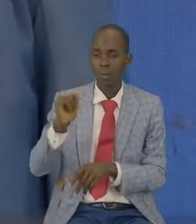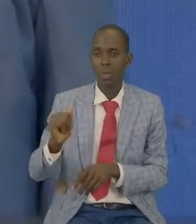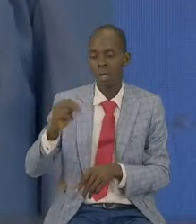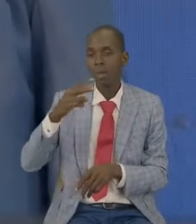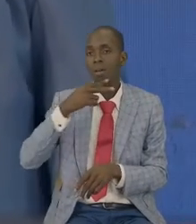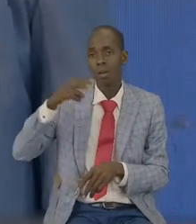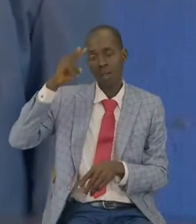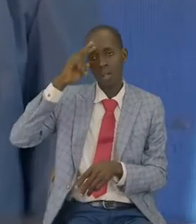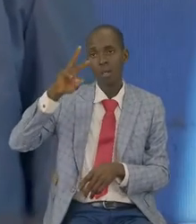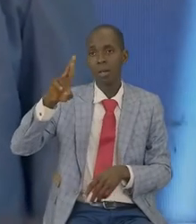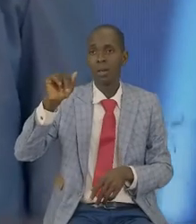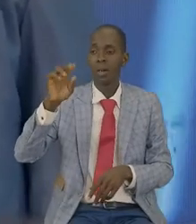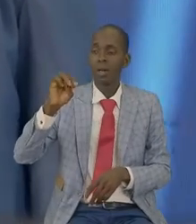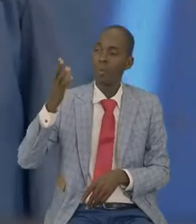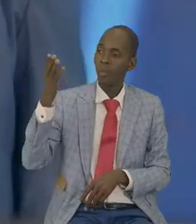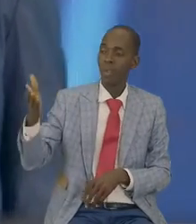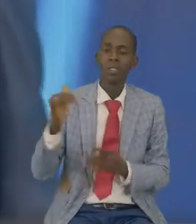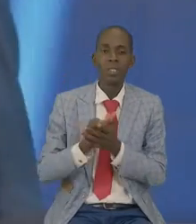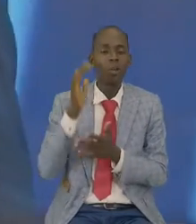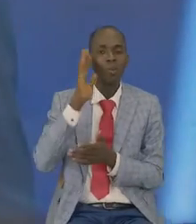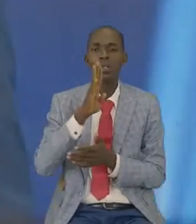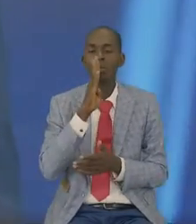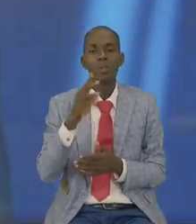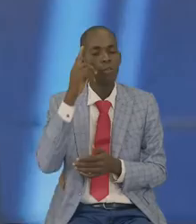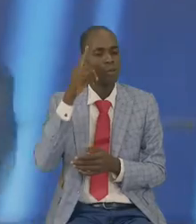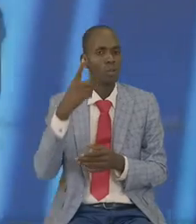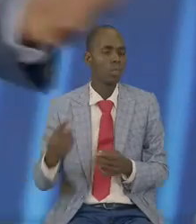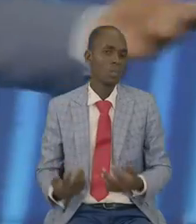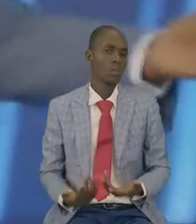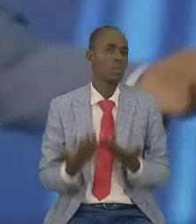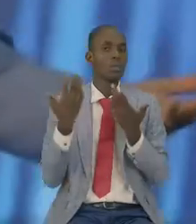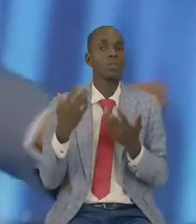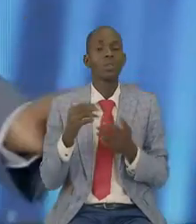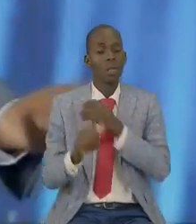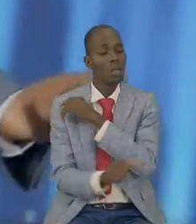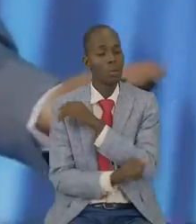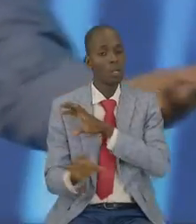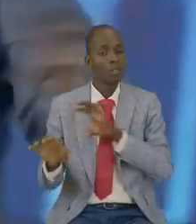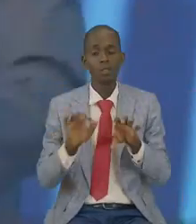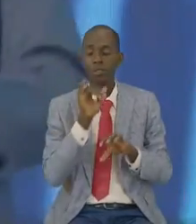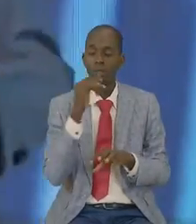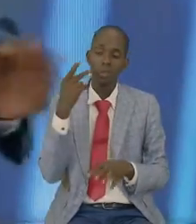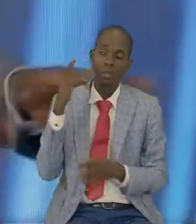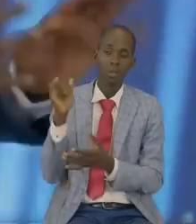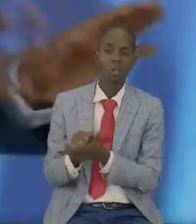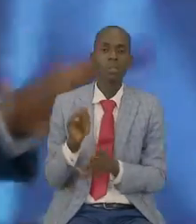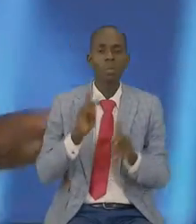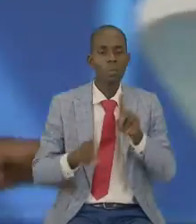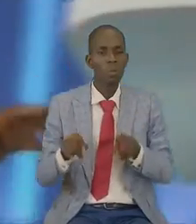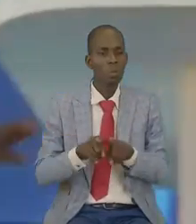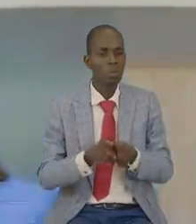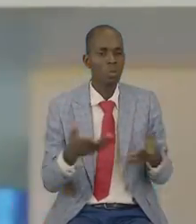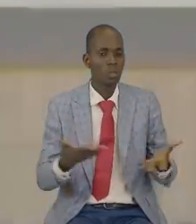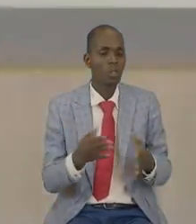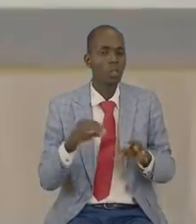will be for the sacrifice. Abraham did not see that, and these people did not see the tree. When you get